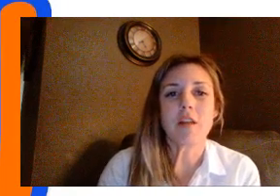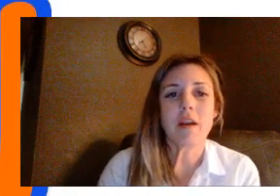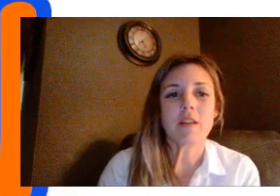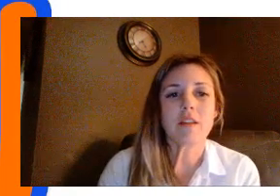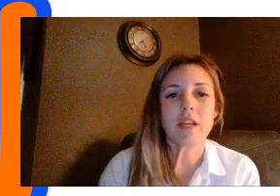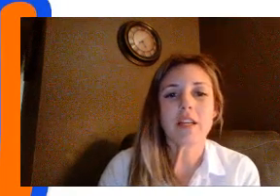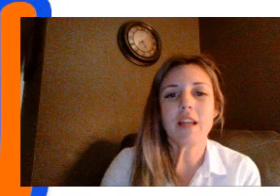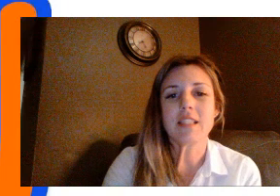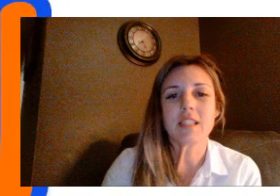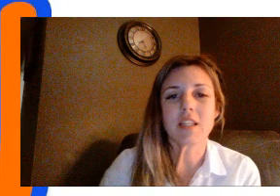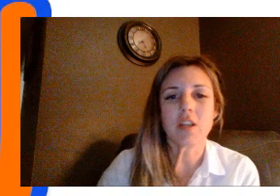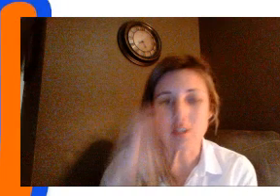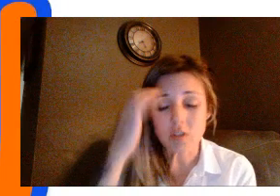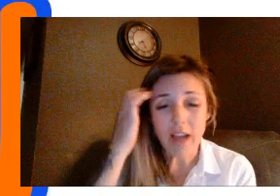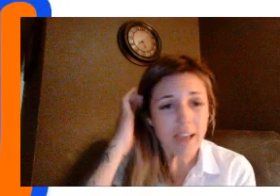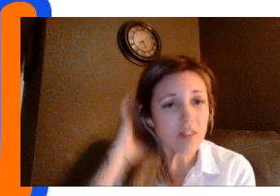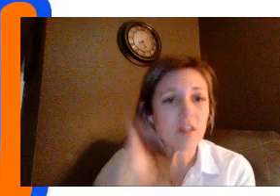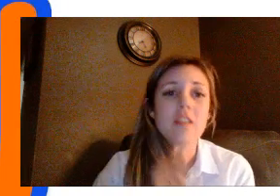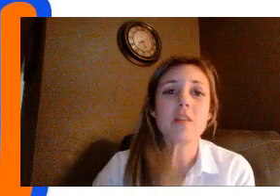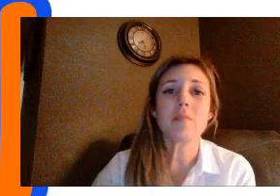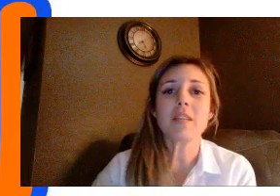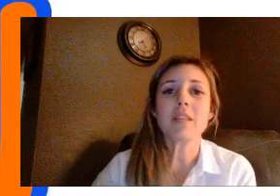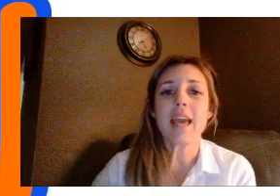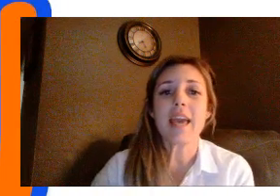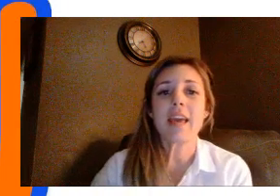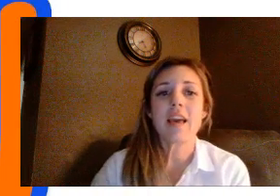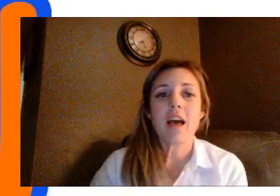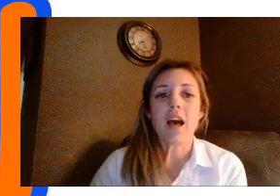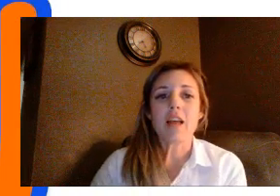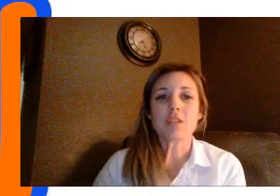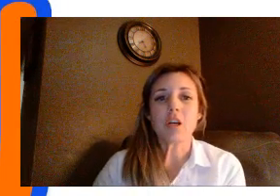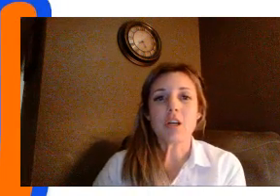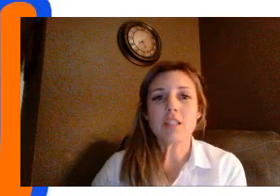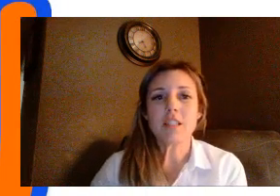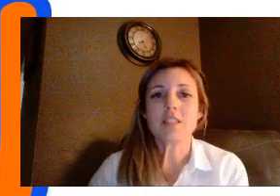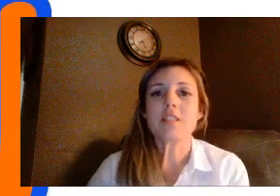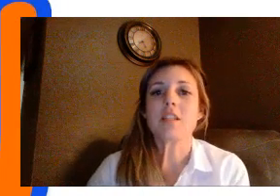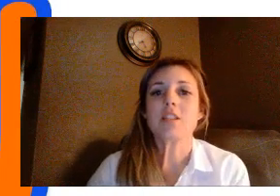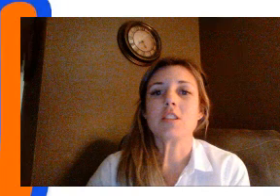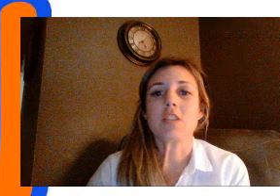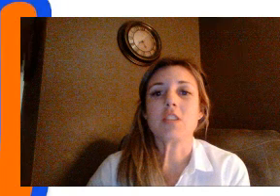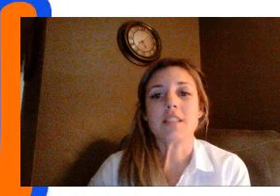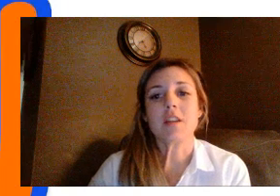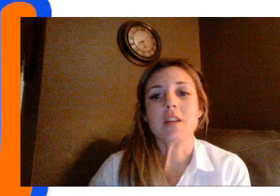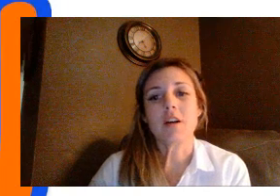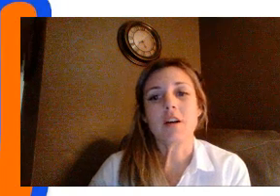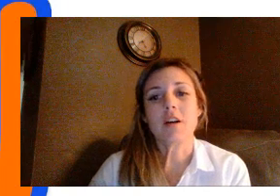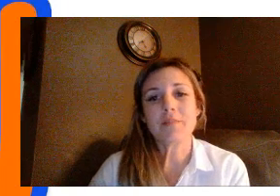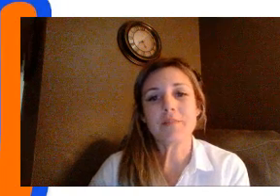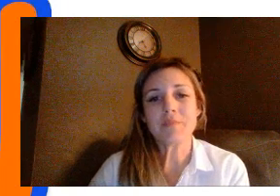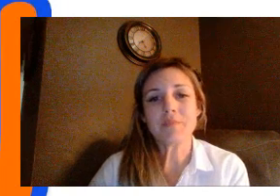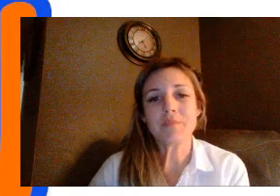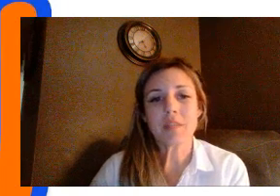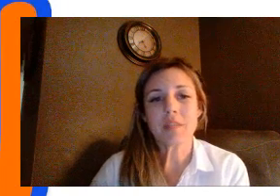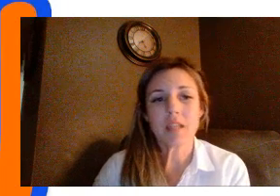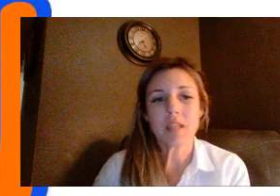this little triangle, you'll play a song, the J song, for your students,